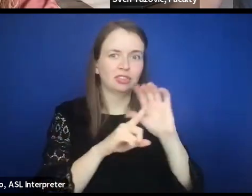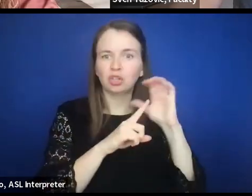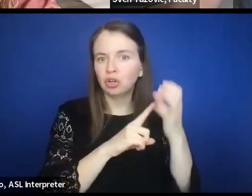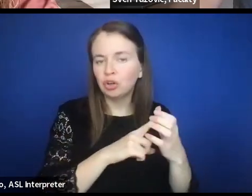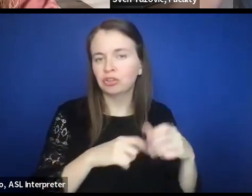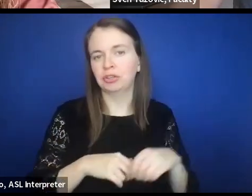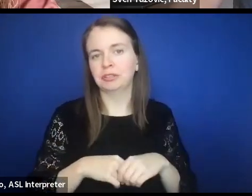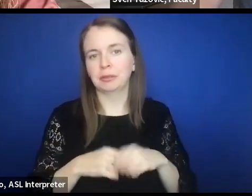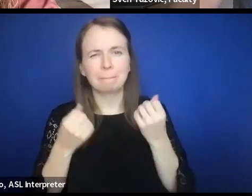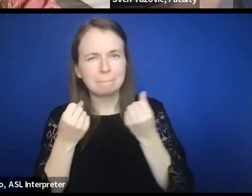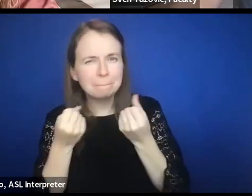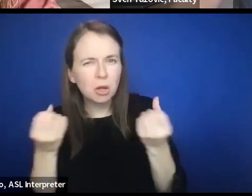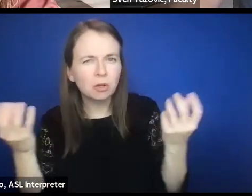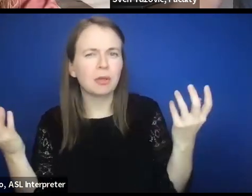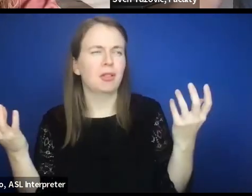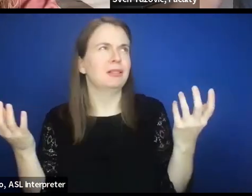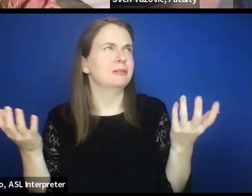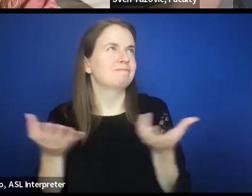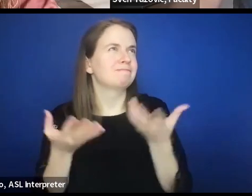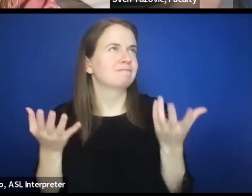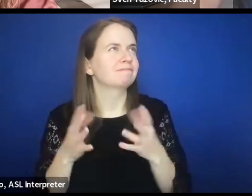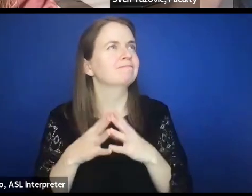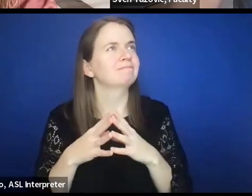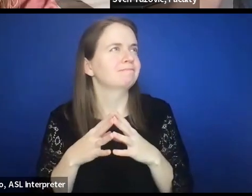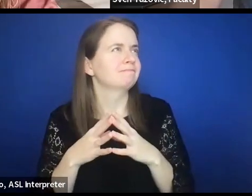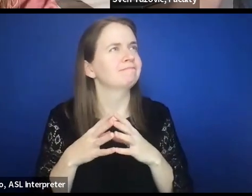cultures, multiple